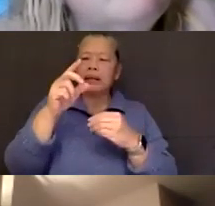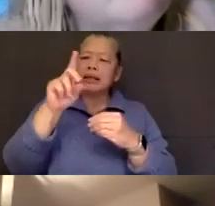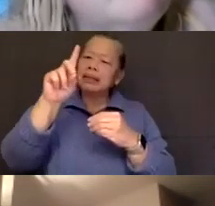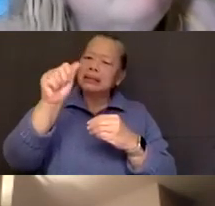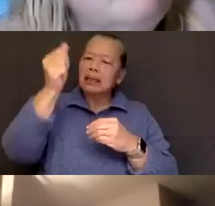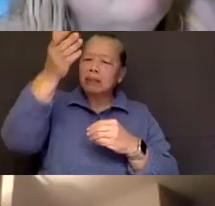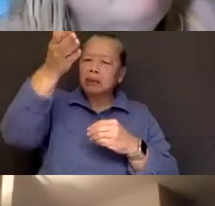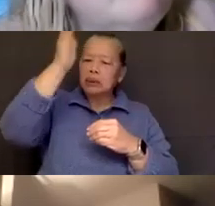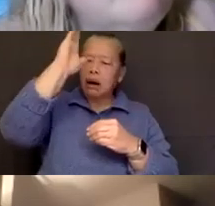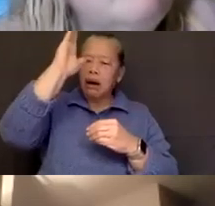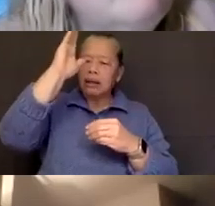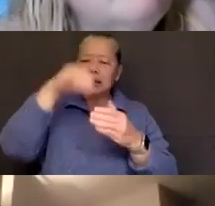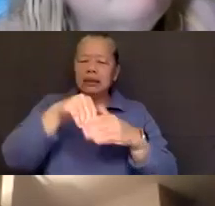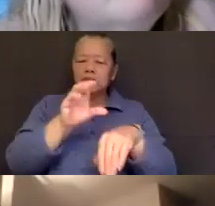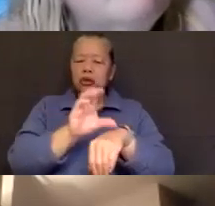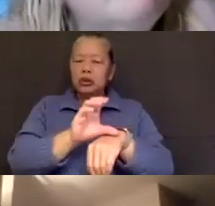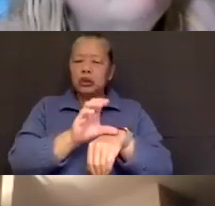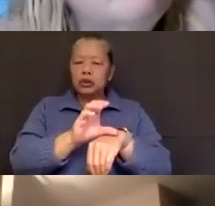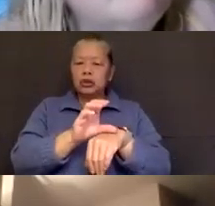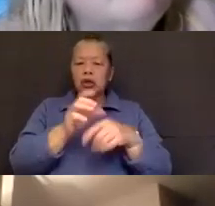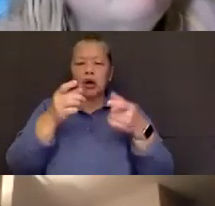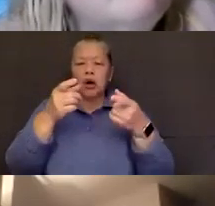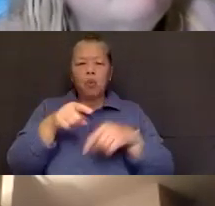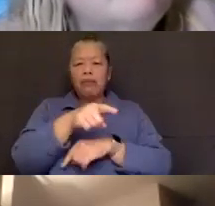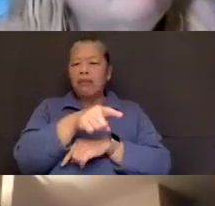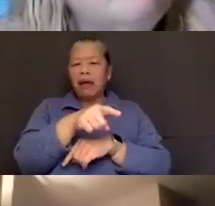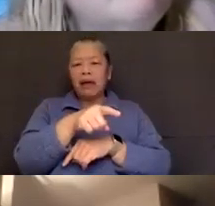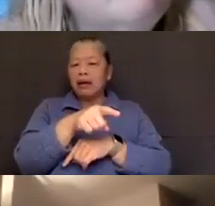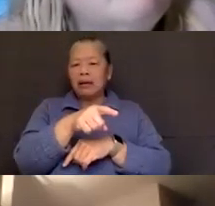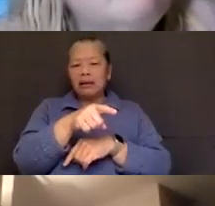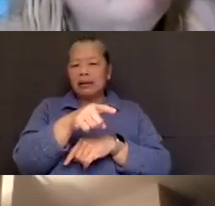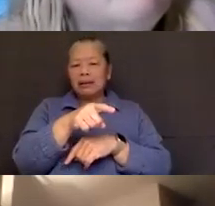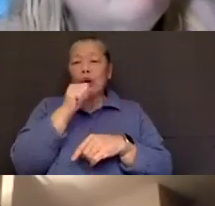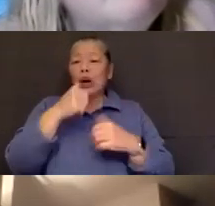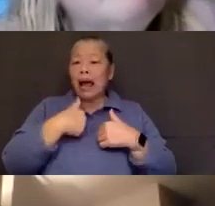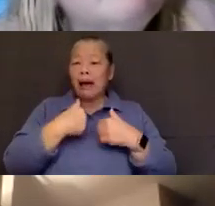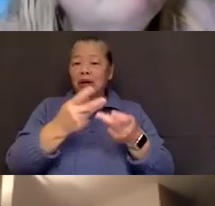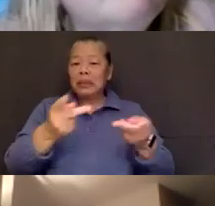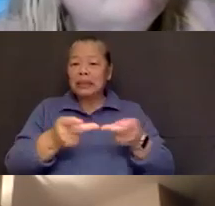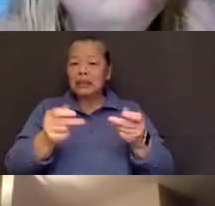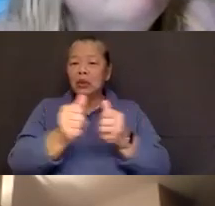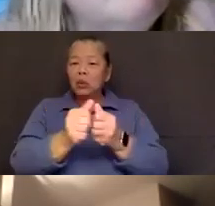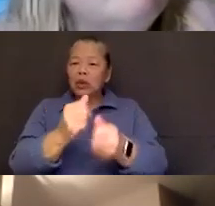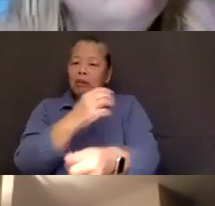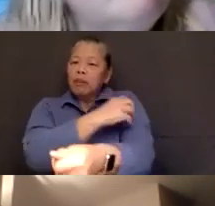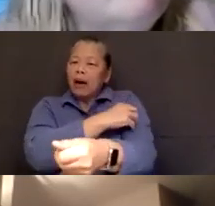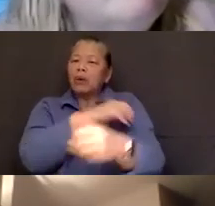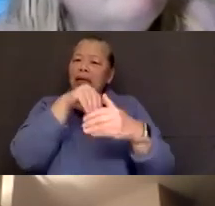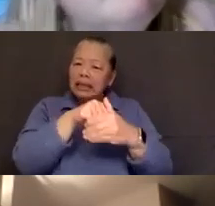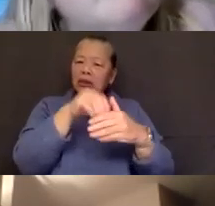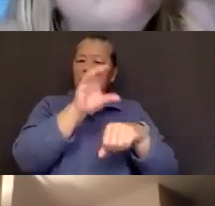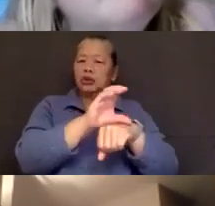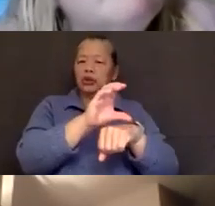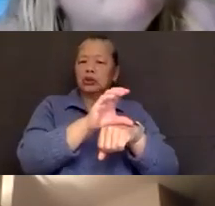in church when they no longer reside in a position of power at church. And so our